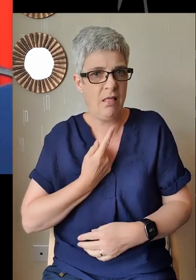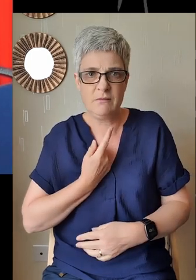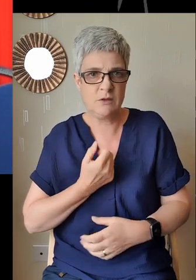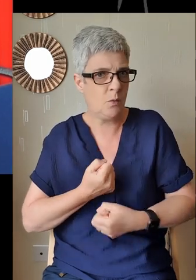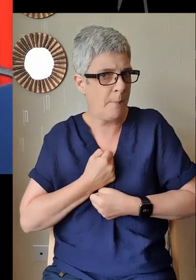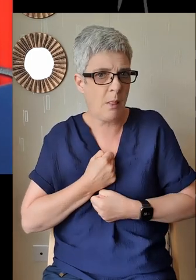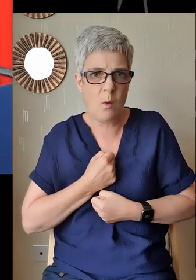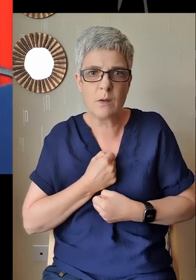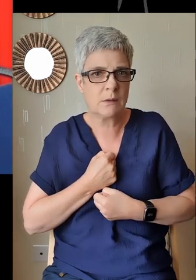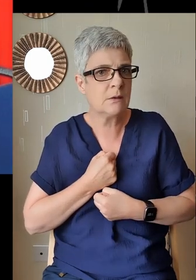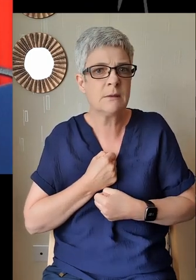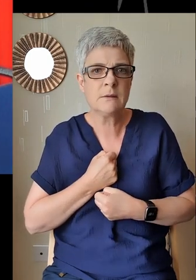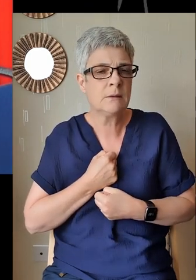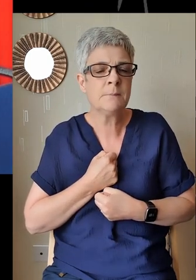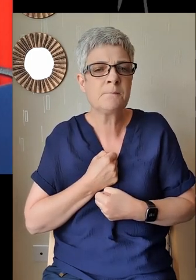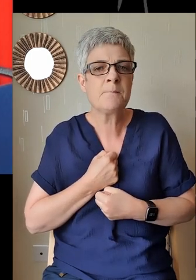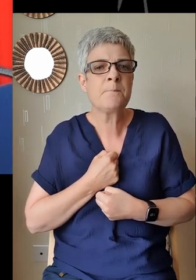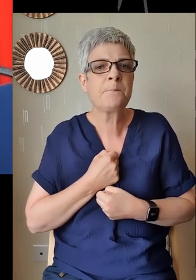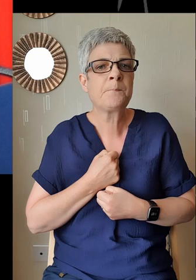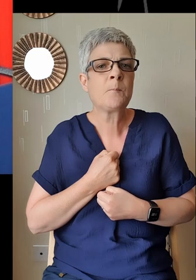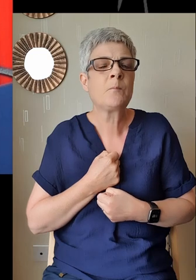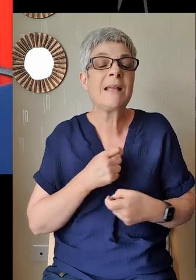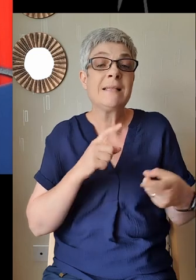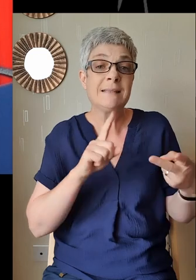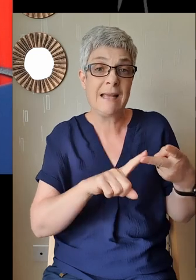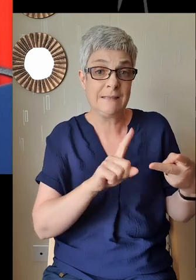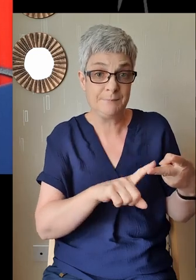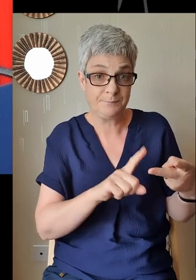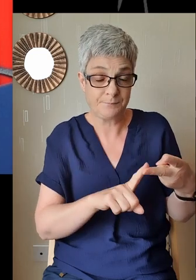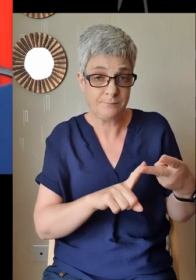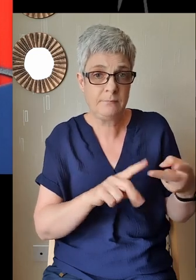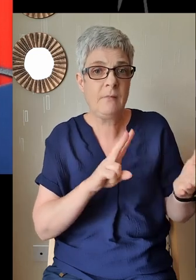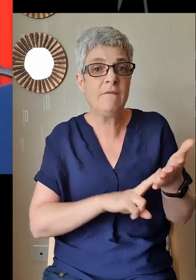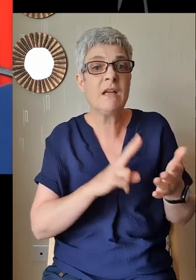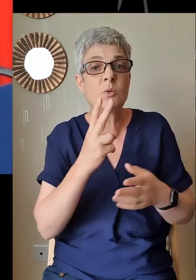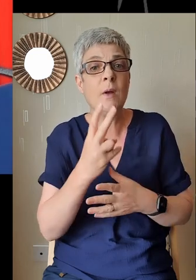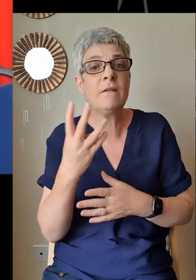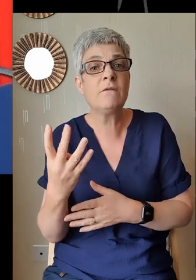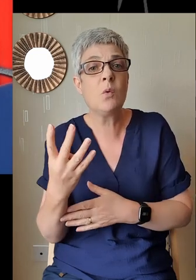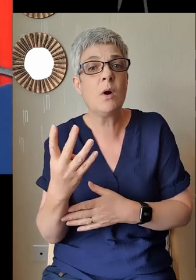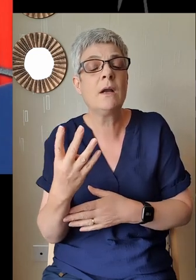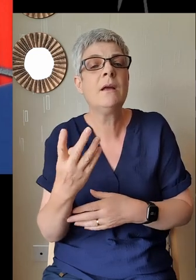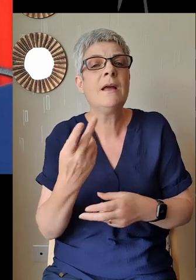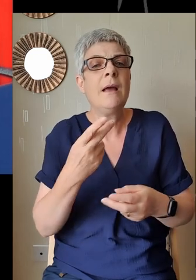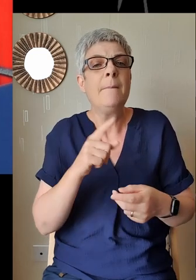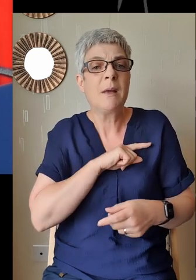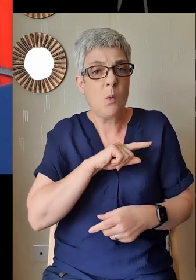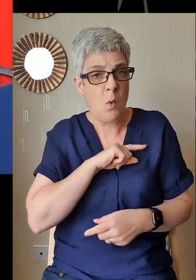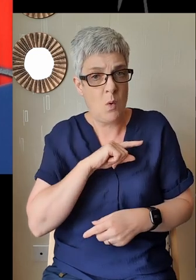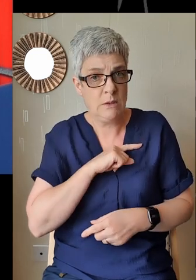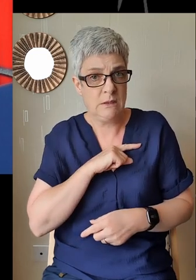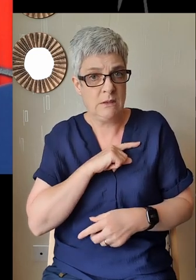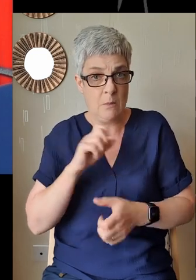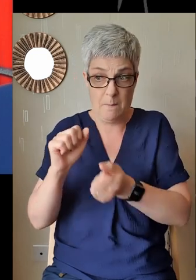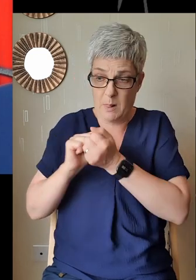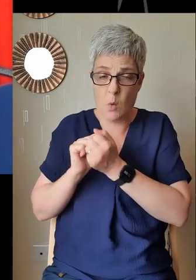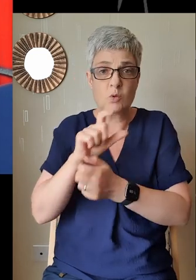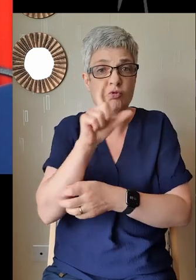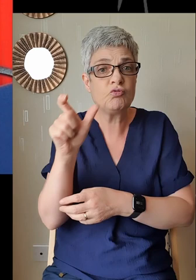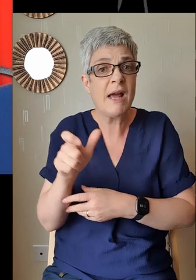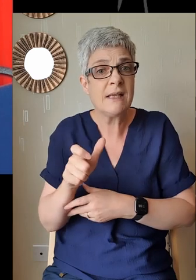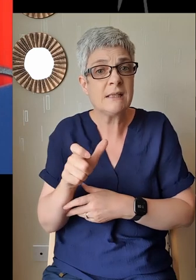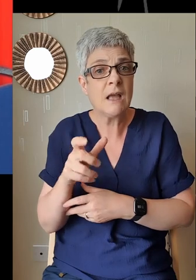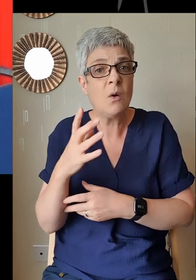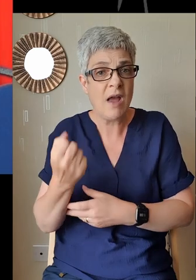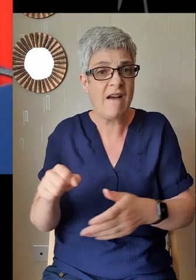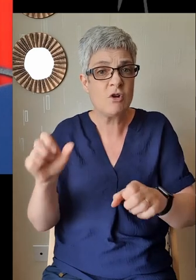and if we are Christians. And secondly, verse 24, he says, because we belong to Christ, we have crucified